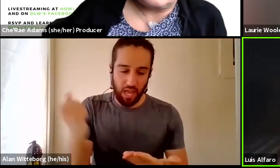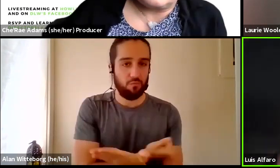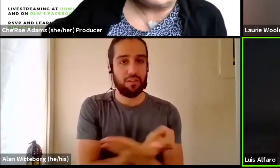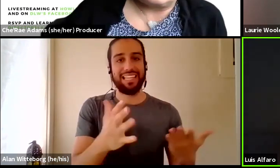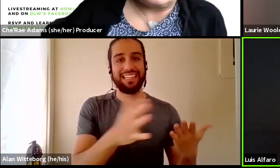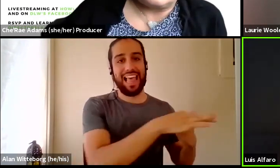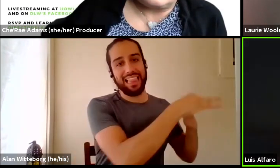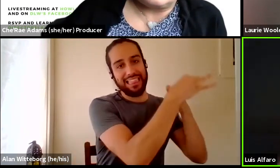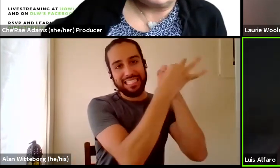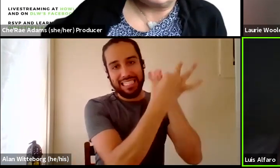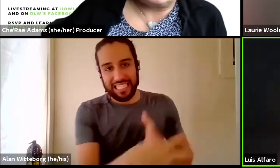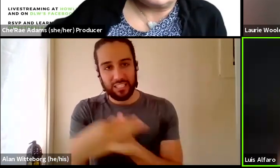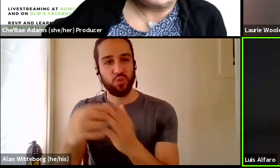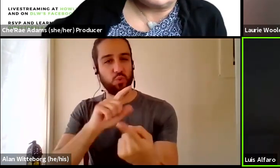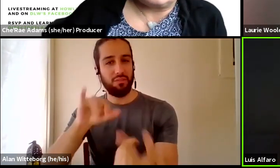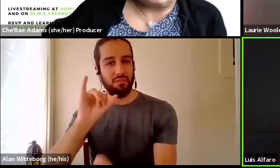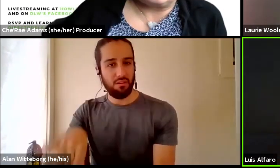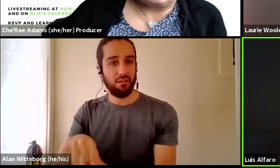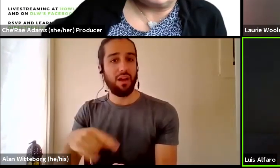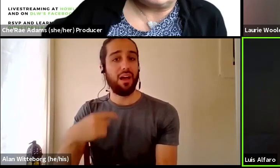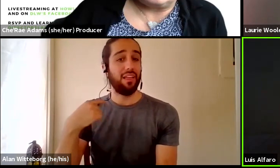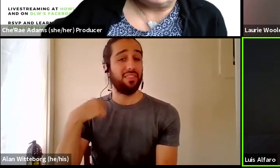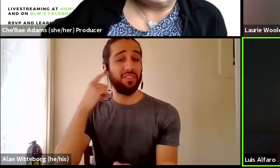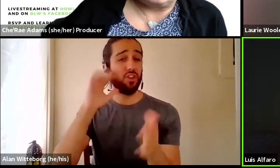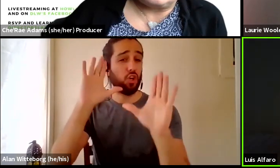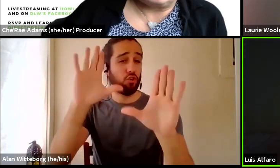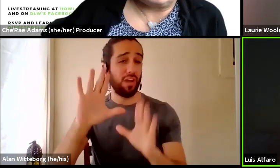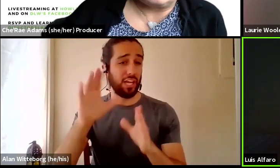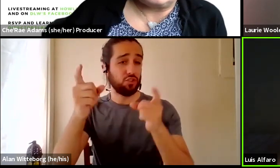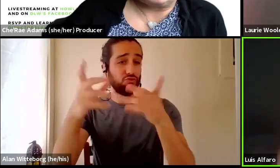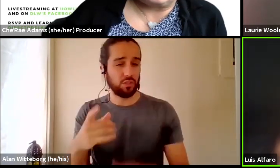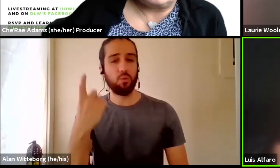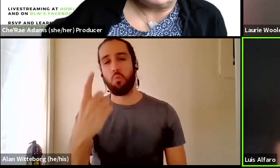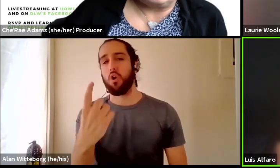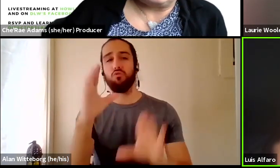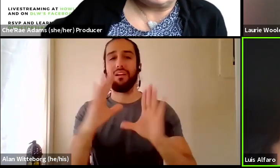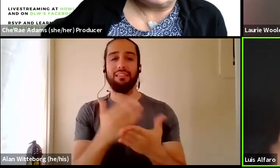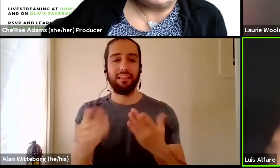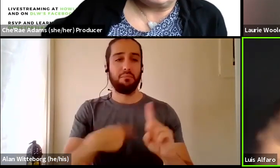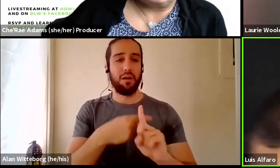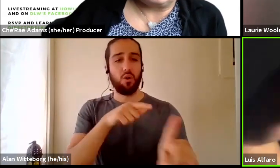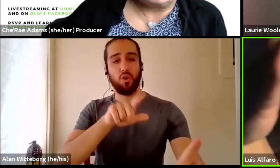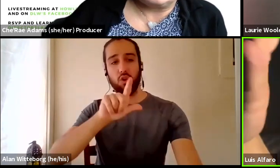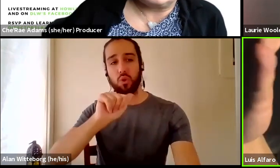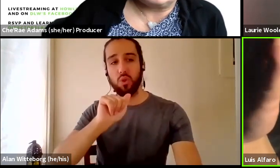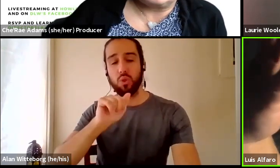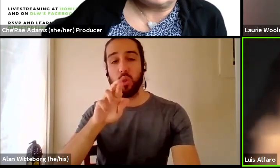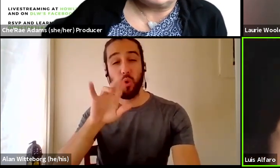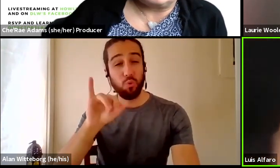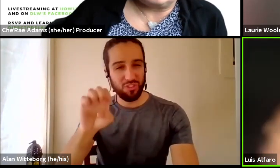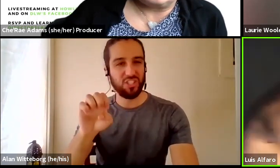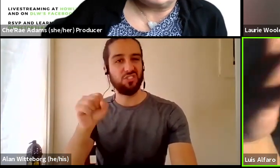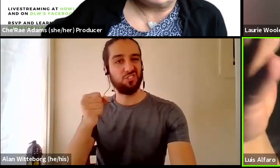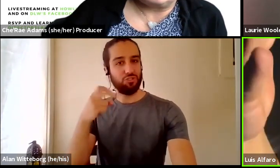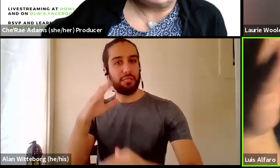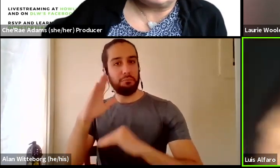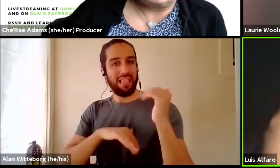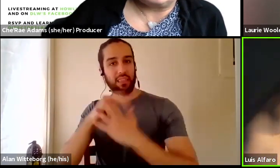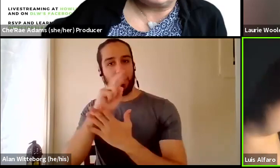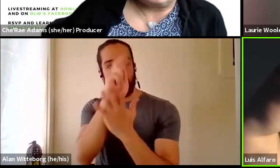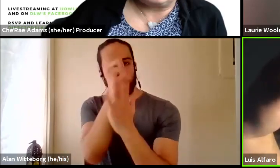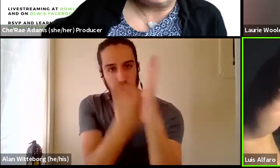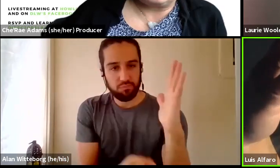to that. And great directors, I think Laurie, one of the great things about Laurie is that, you know, she's building into that. Those questions